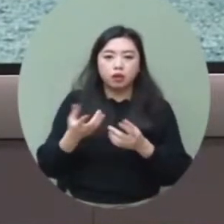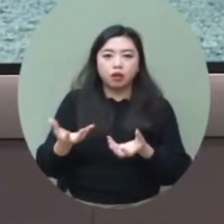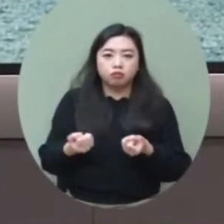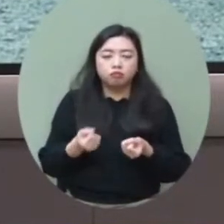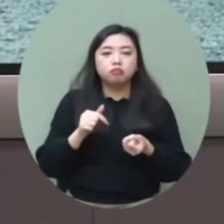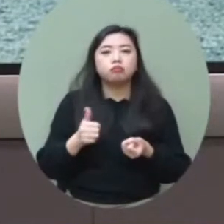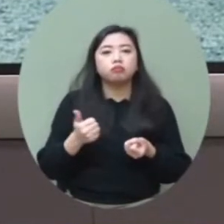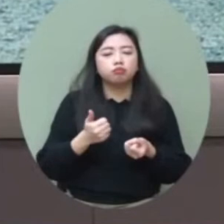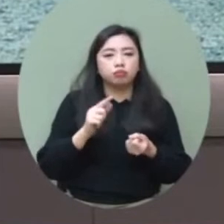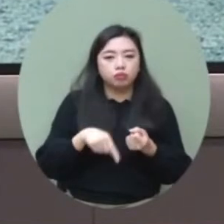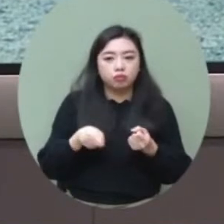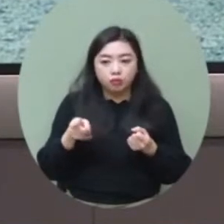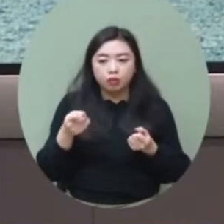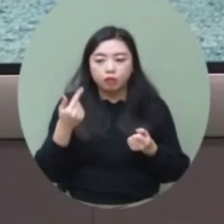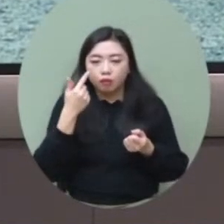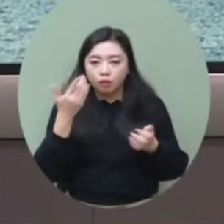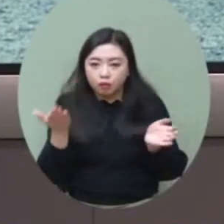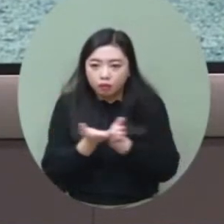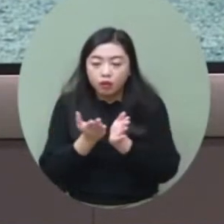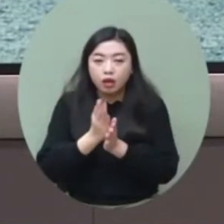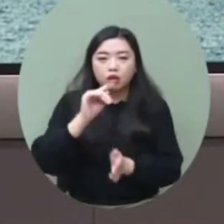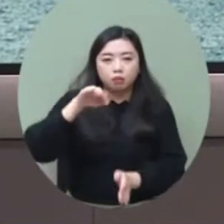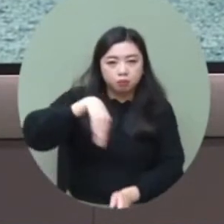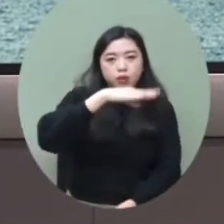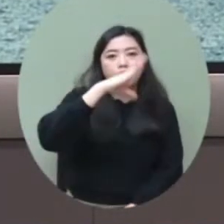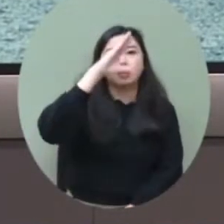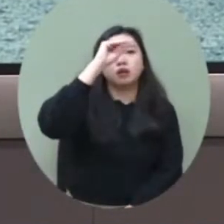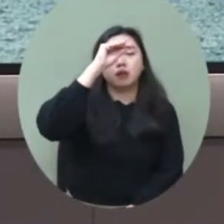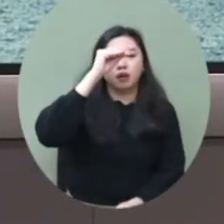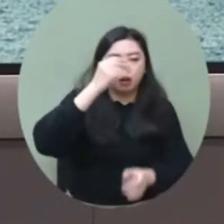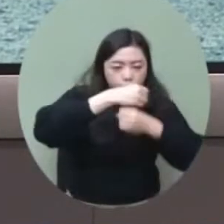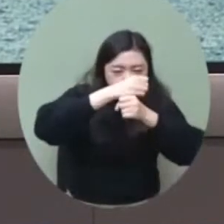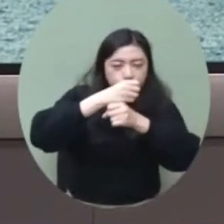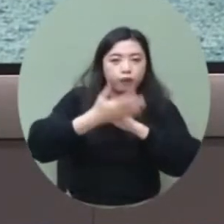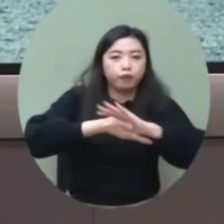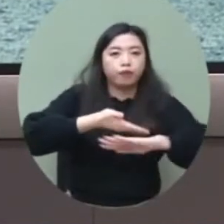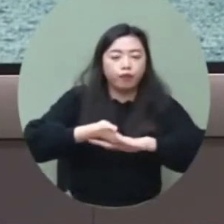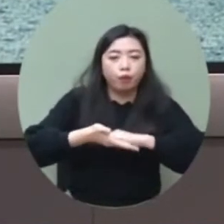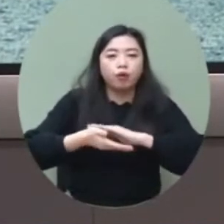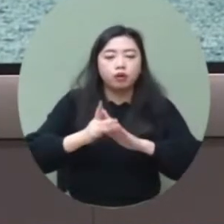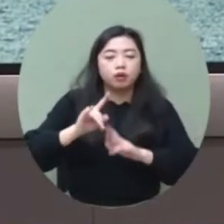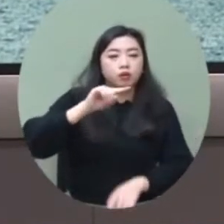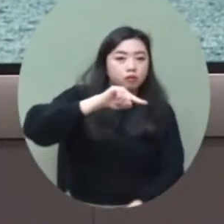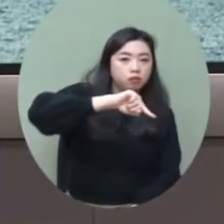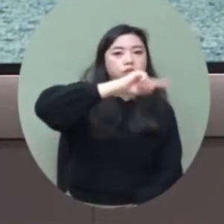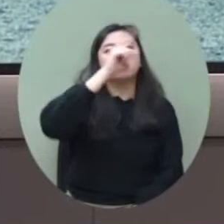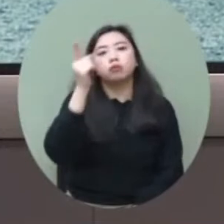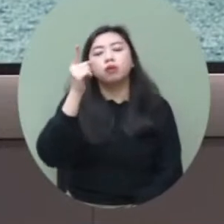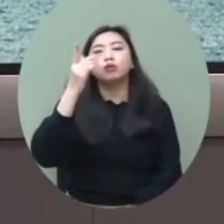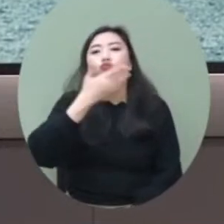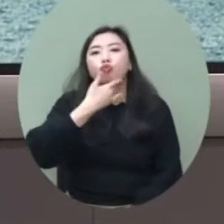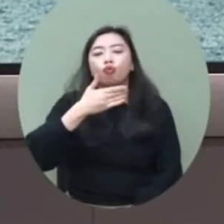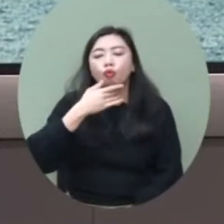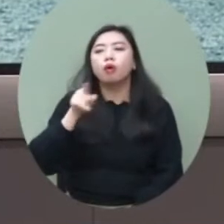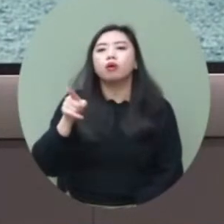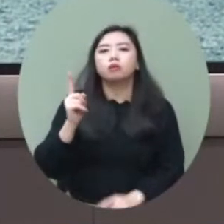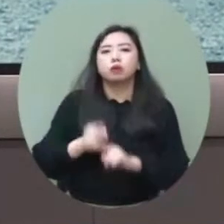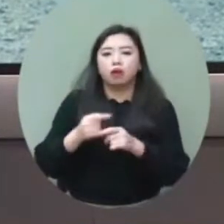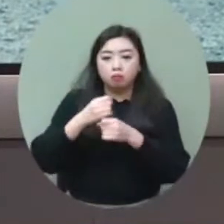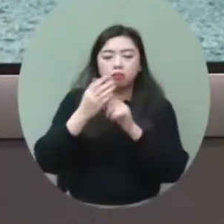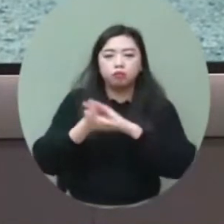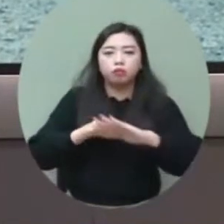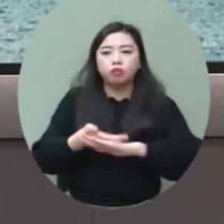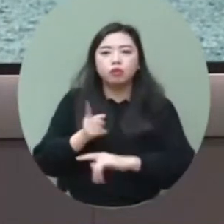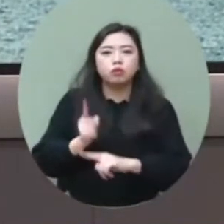That's the very quick confirmation. So the next day we will confirm those cases. But recently, because of the